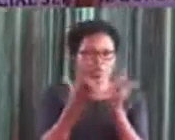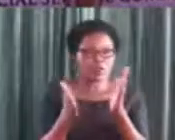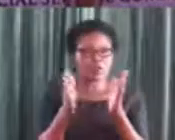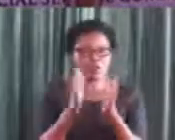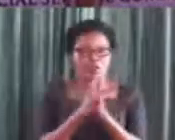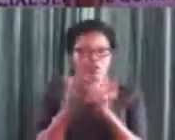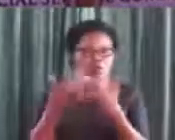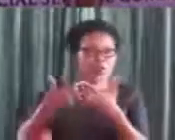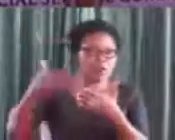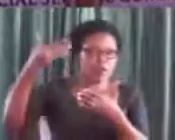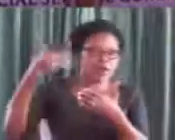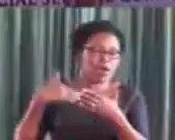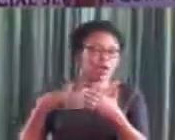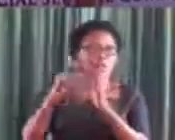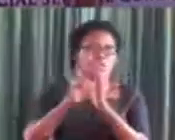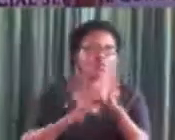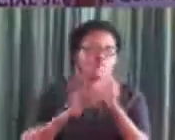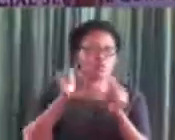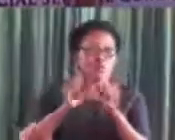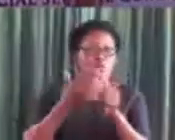the earlier rules which we had.